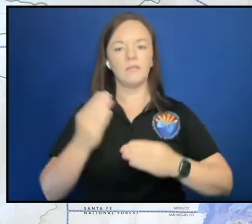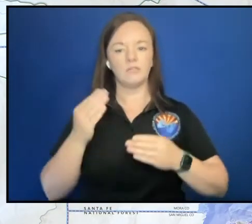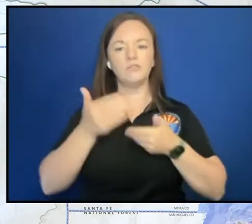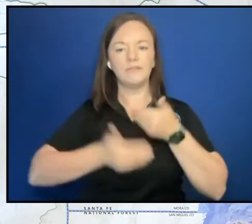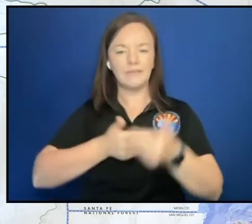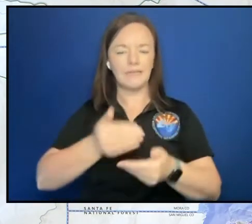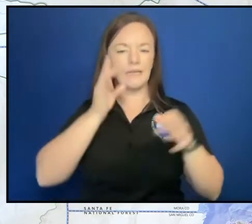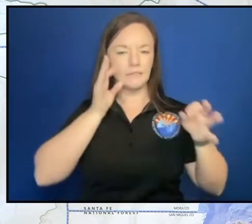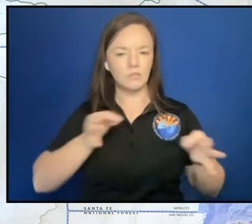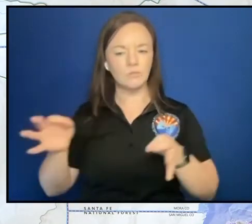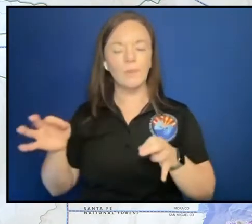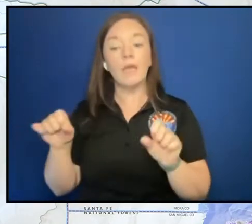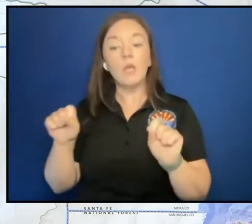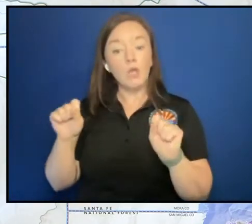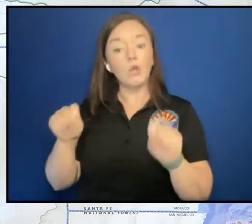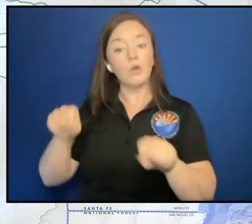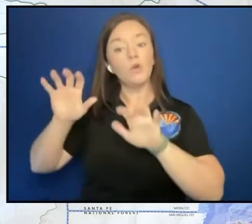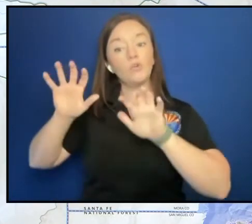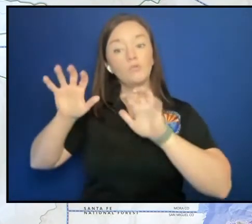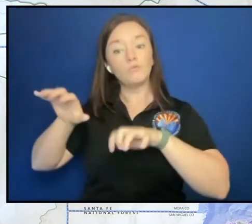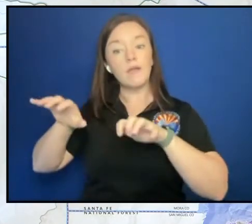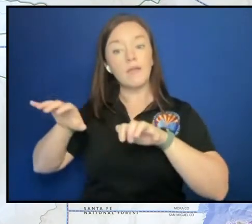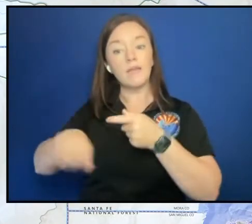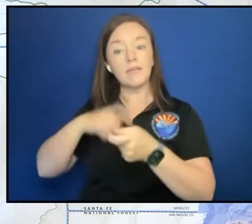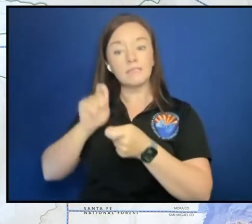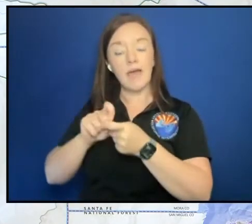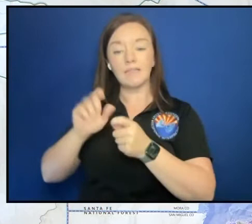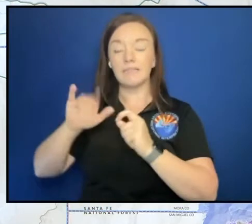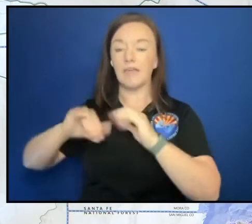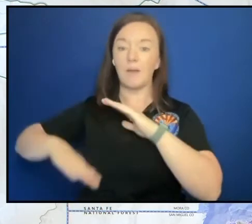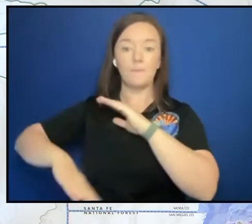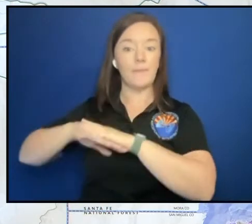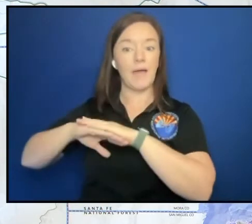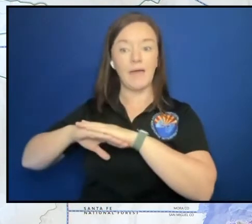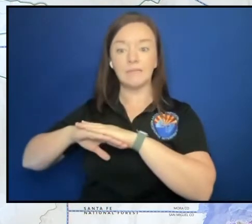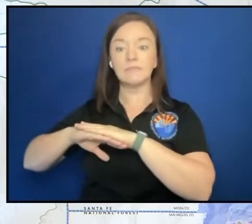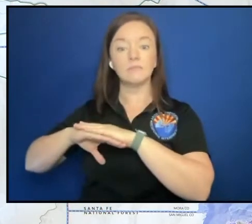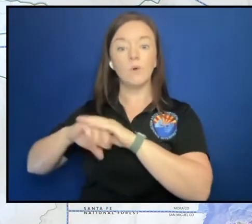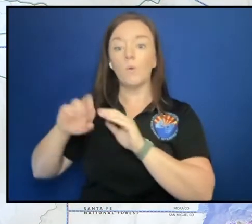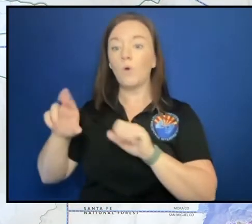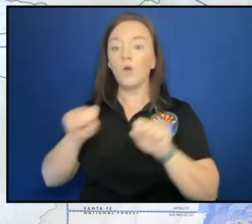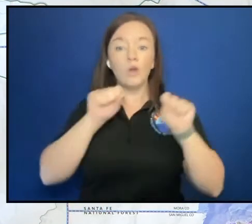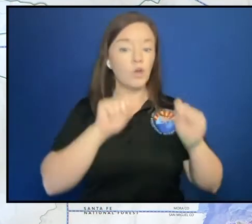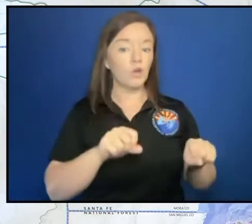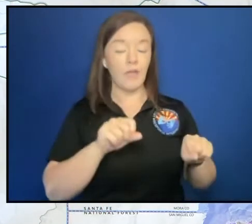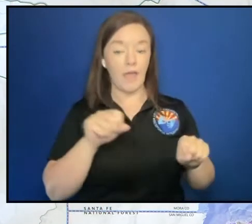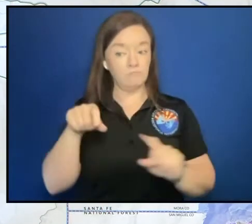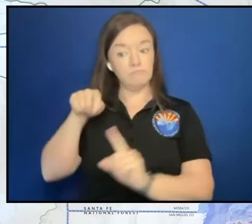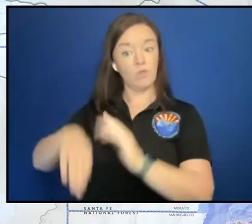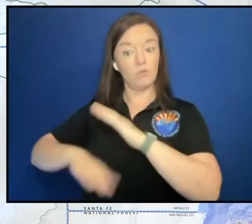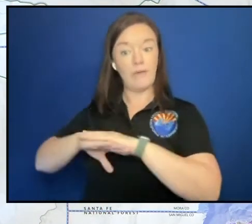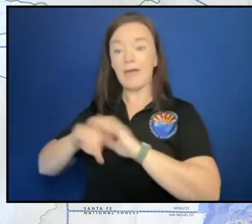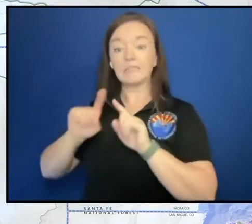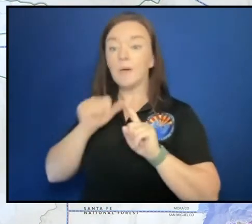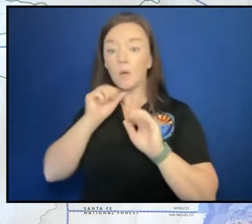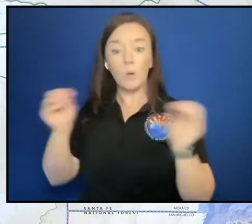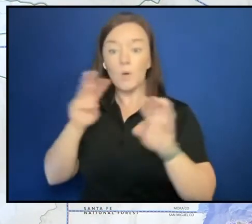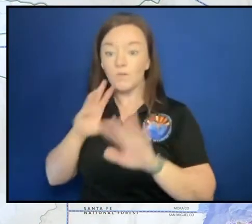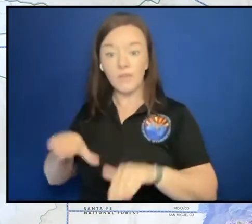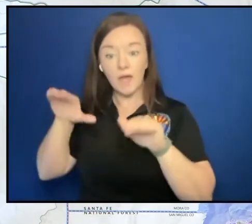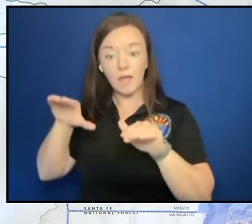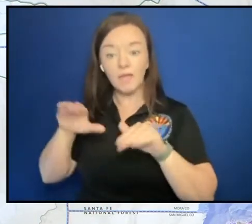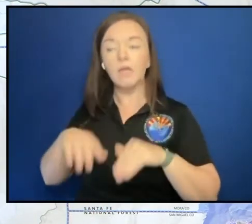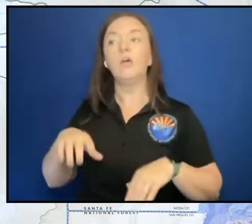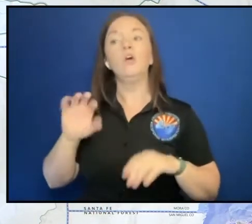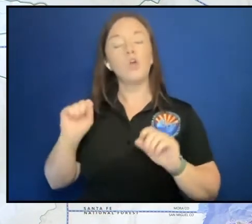could rain exactly what it says is the threshold, and it could not flood. There could be minor flooding, or there could be severe